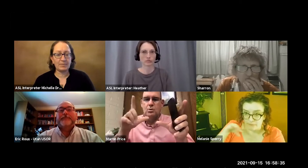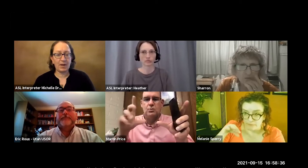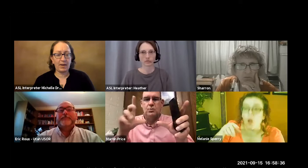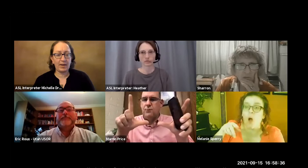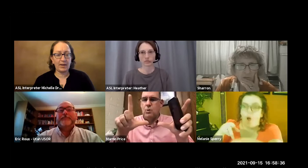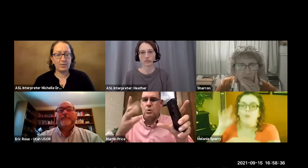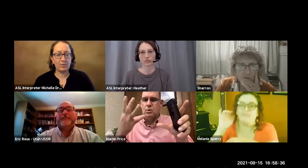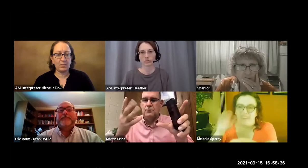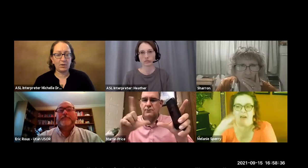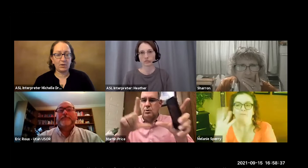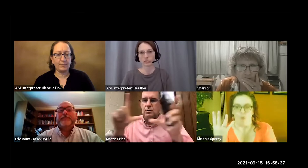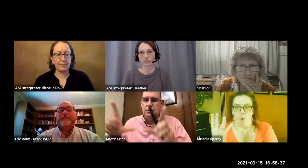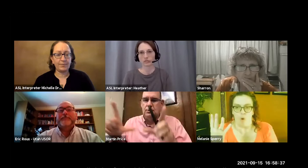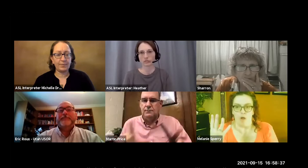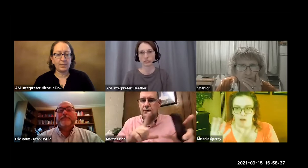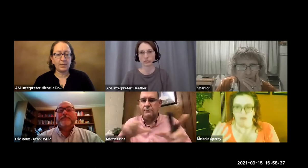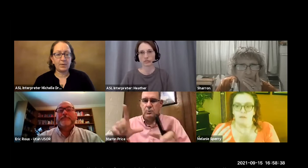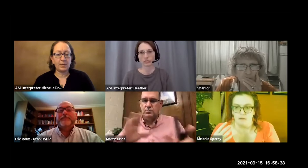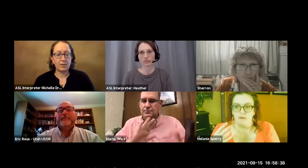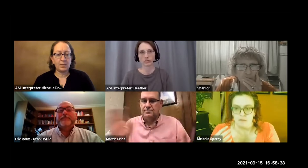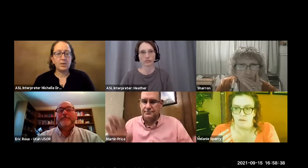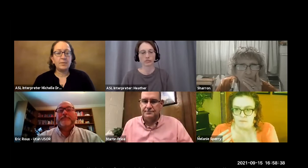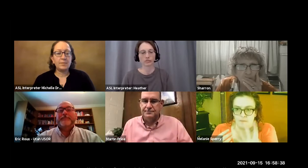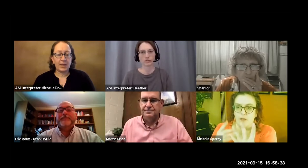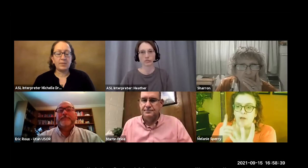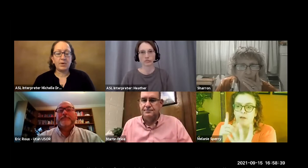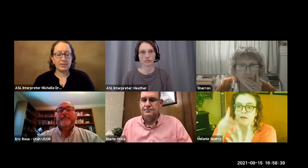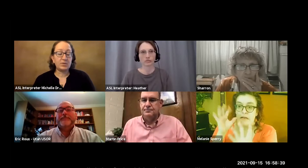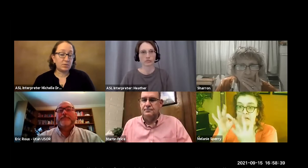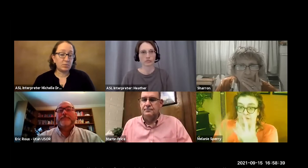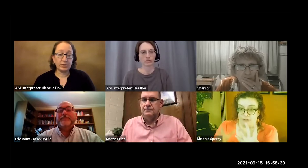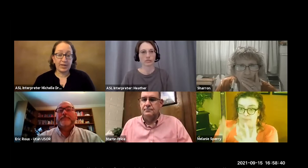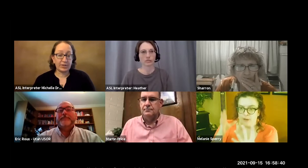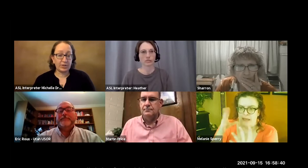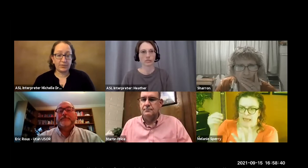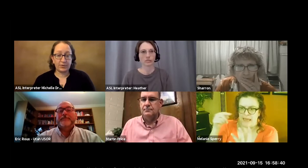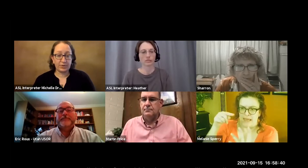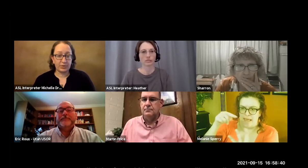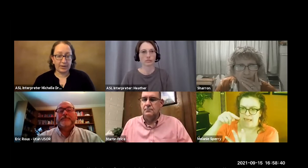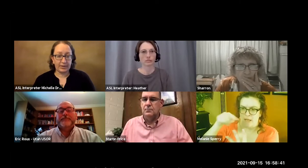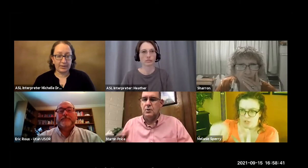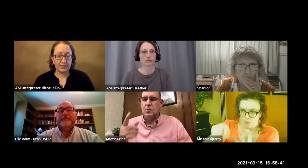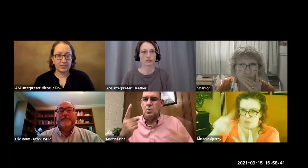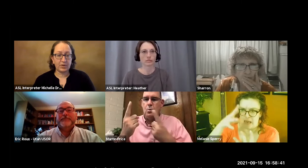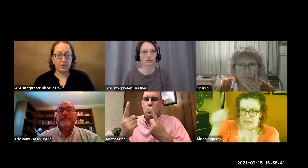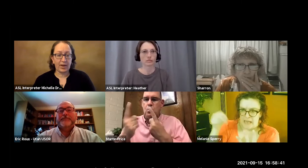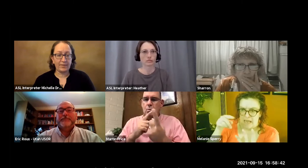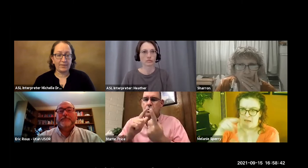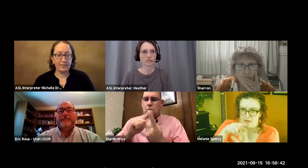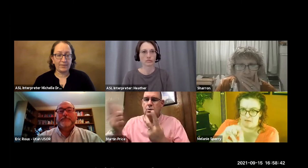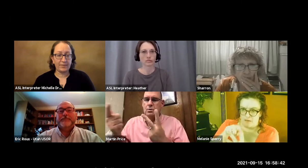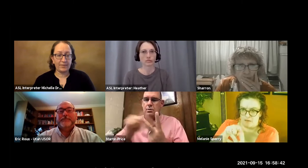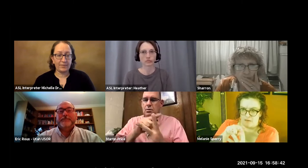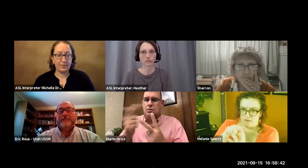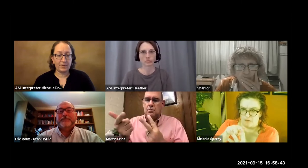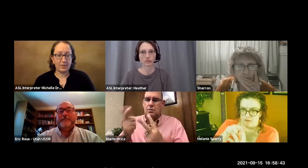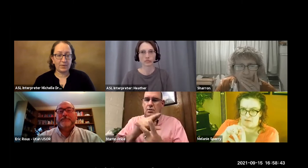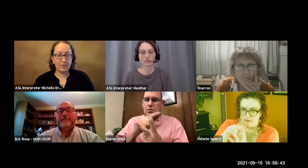people. Am I spotlighting or? And Martin says, we'll just actually do full screen. So you have